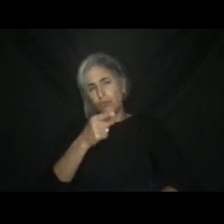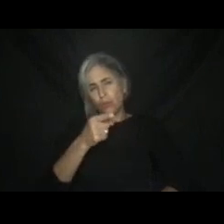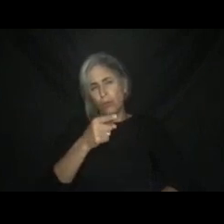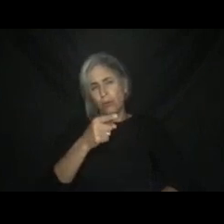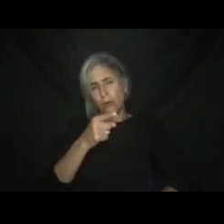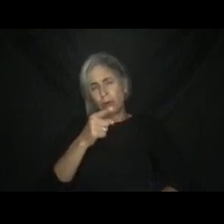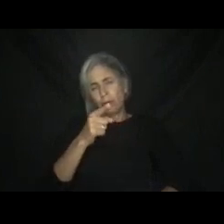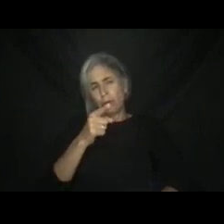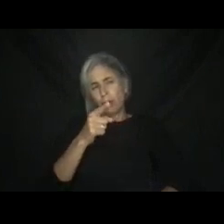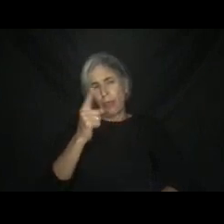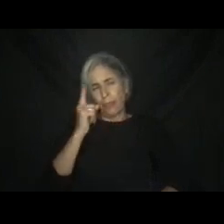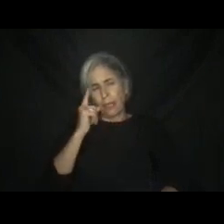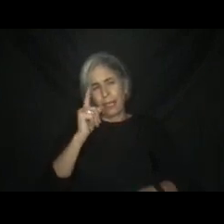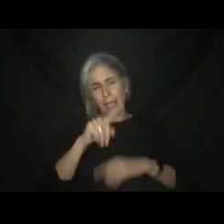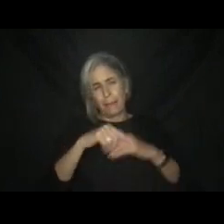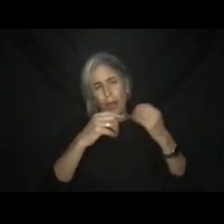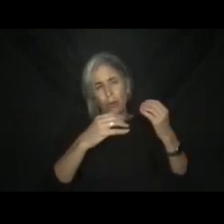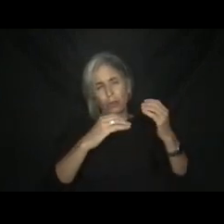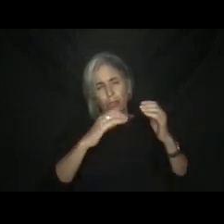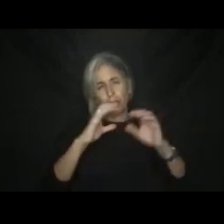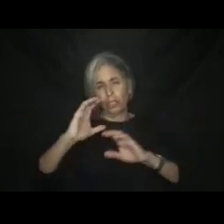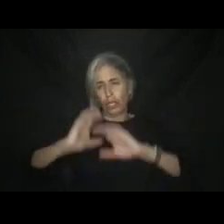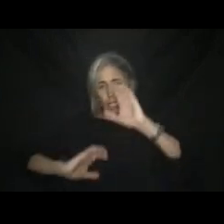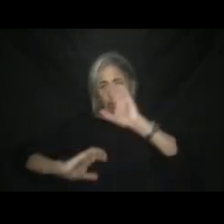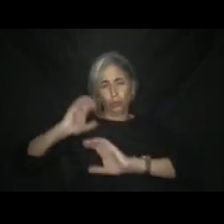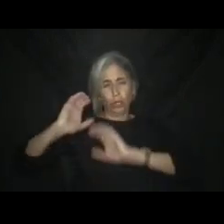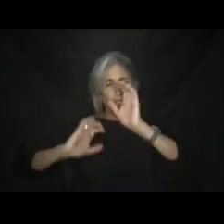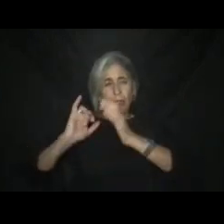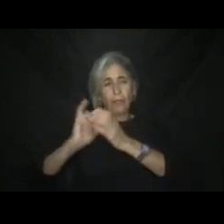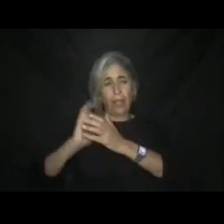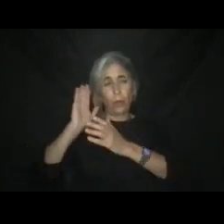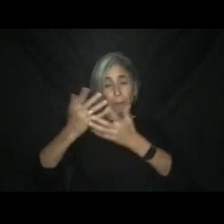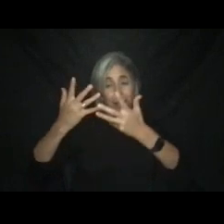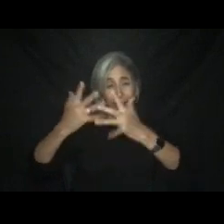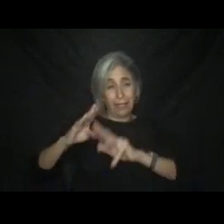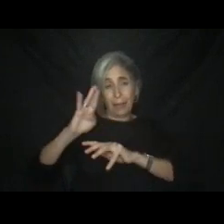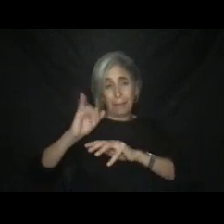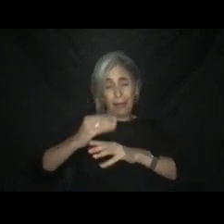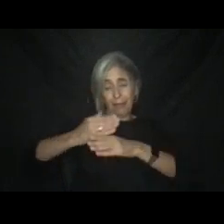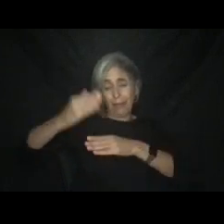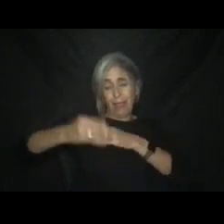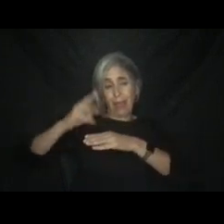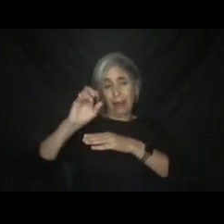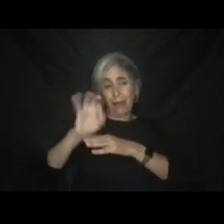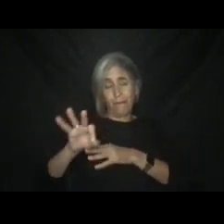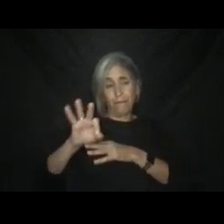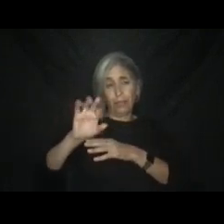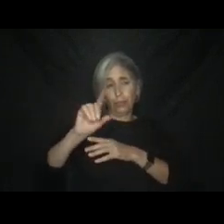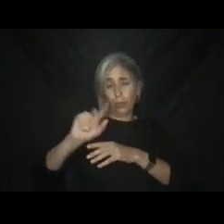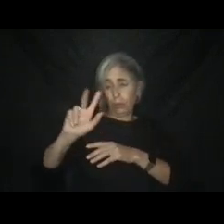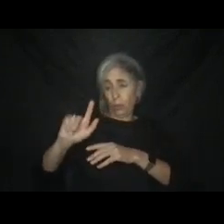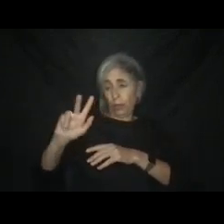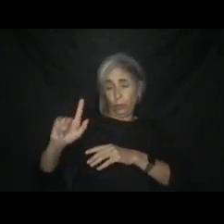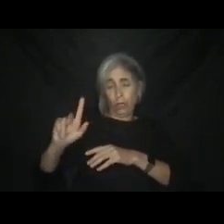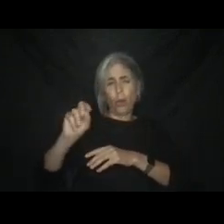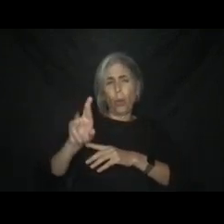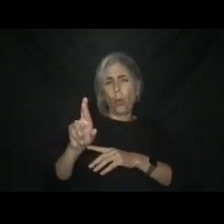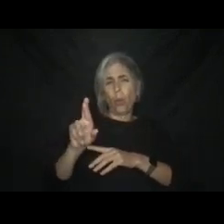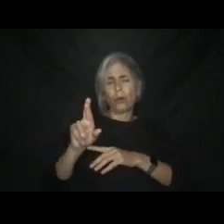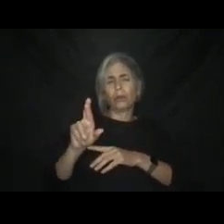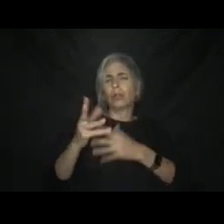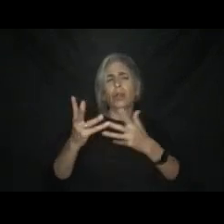account construction, was that construction to be completed by the end of 23? Or